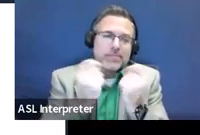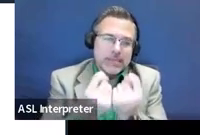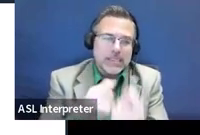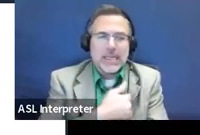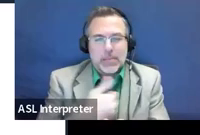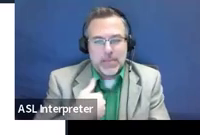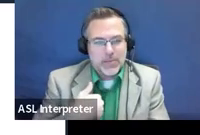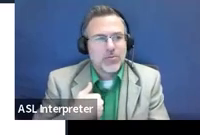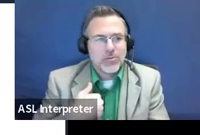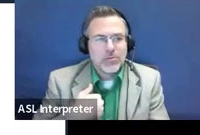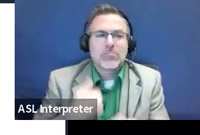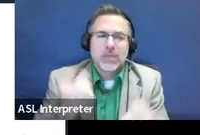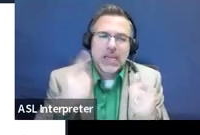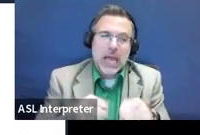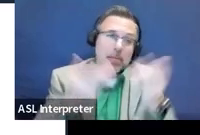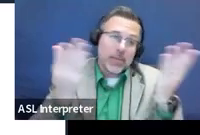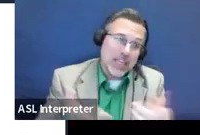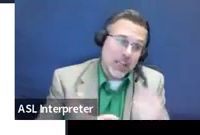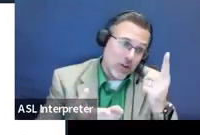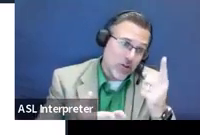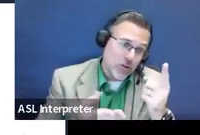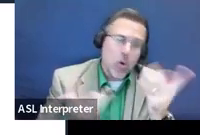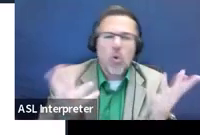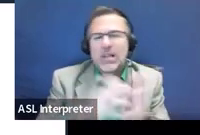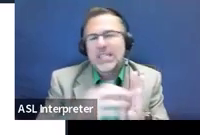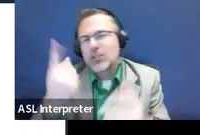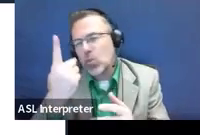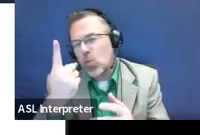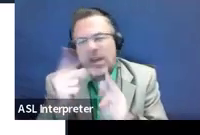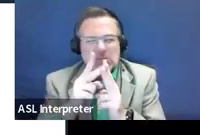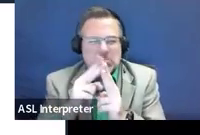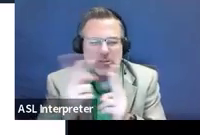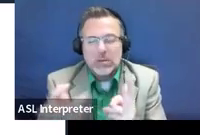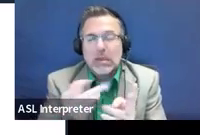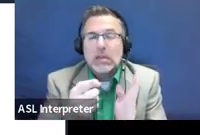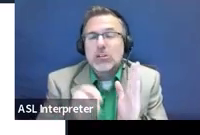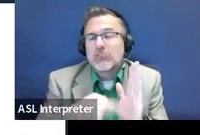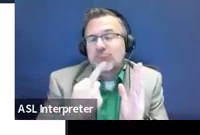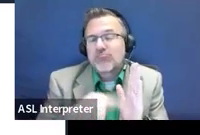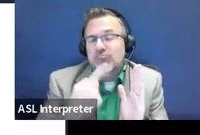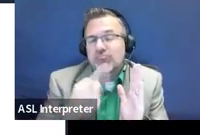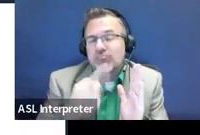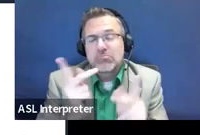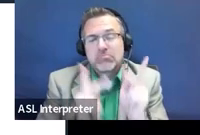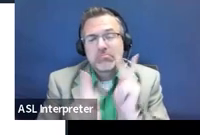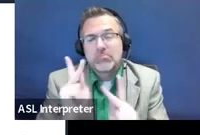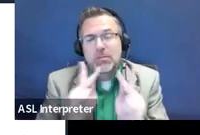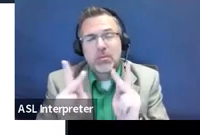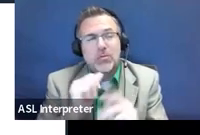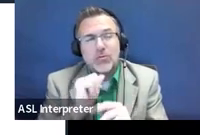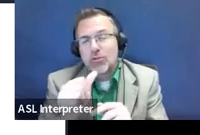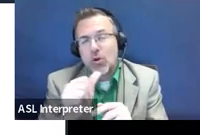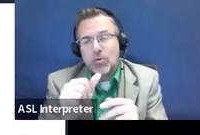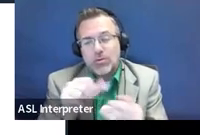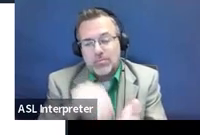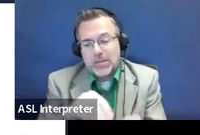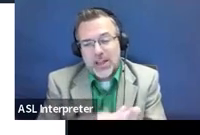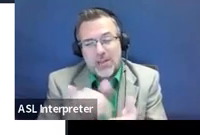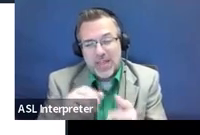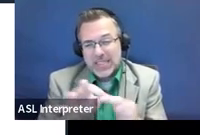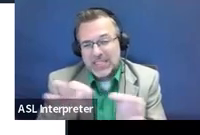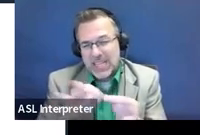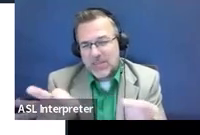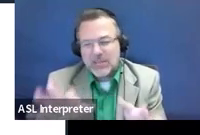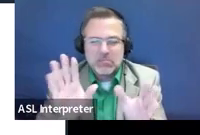You can do that here. You can do that in section one, wherever you want to put that. Some people don't make that statement. I think that's okay